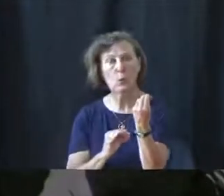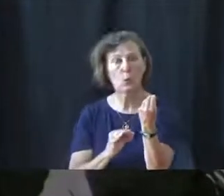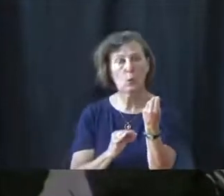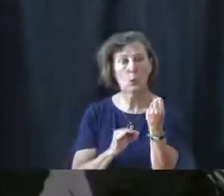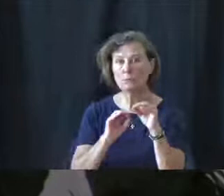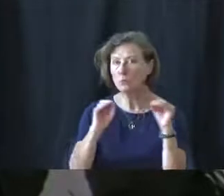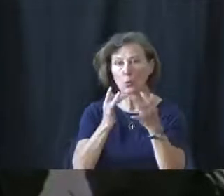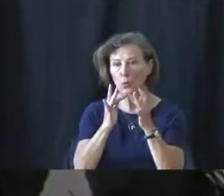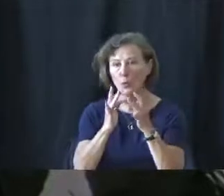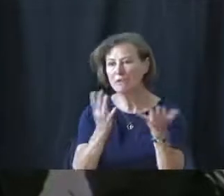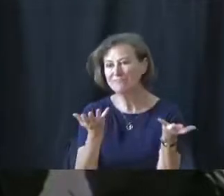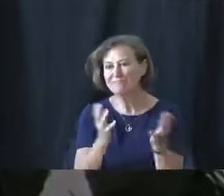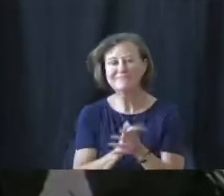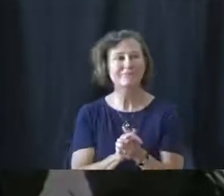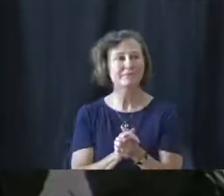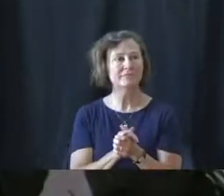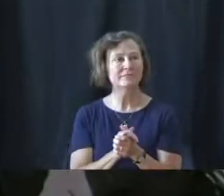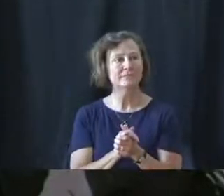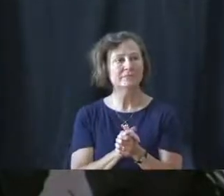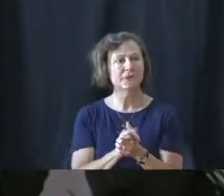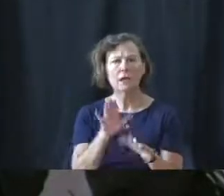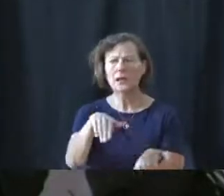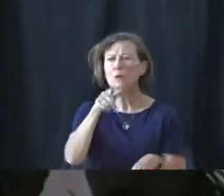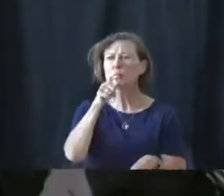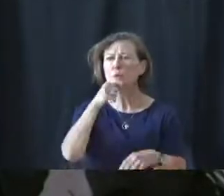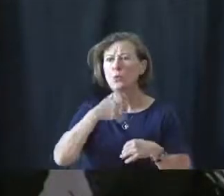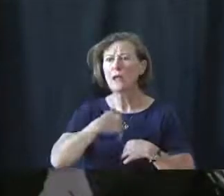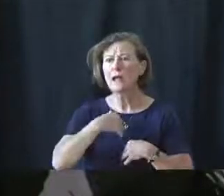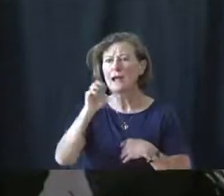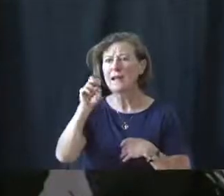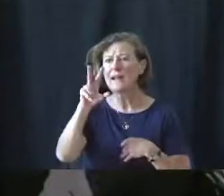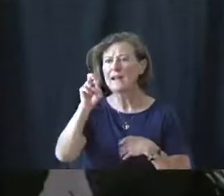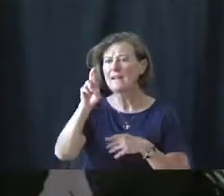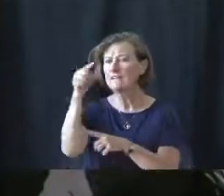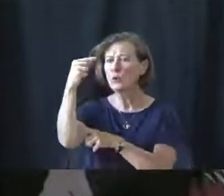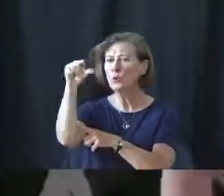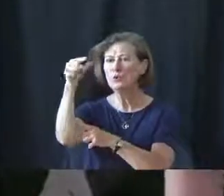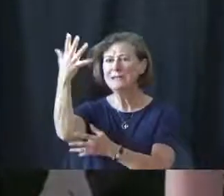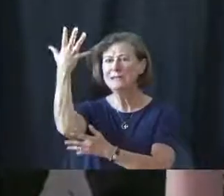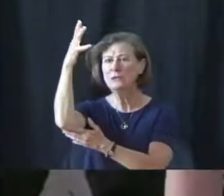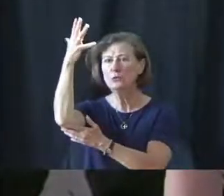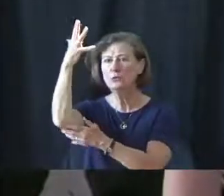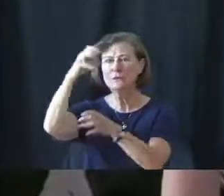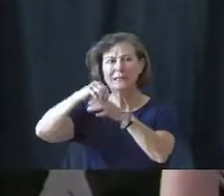No? All right. Who has an evergreen tree in their yard?